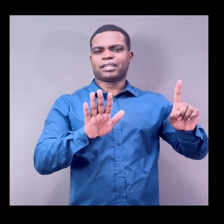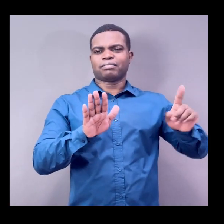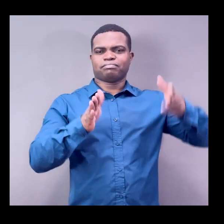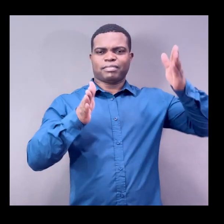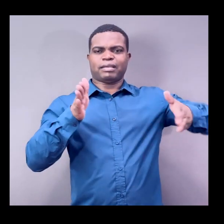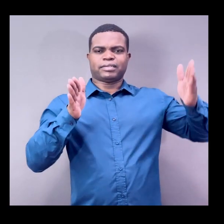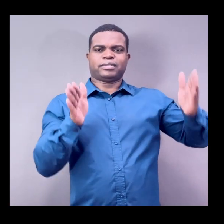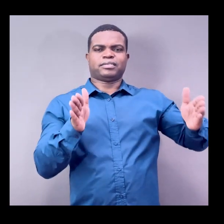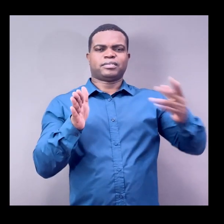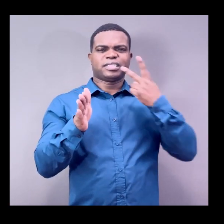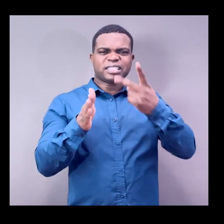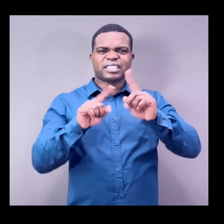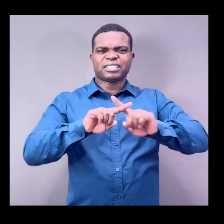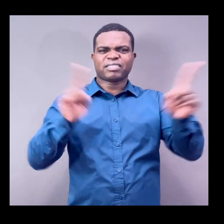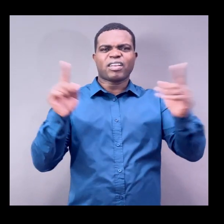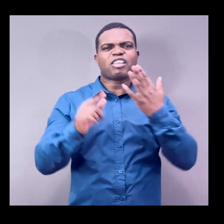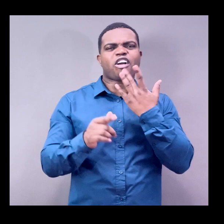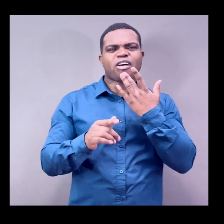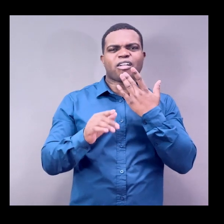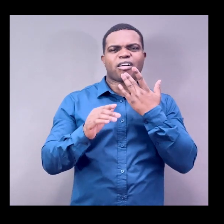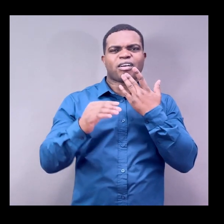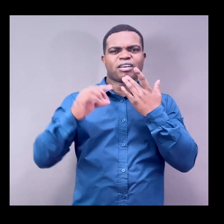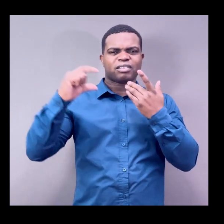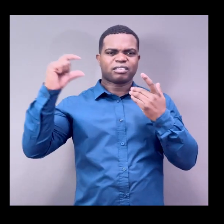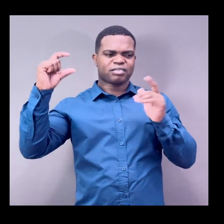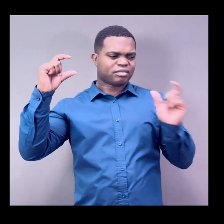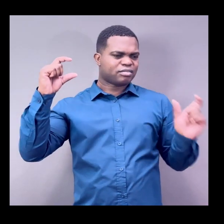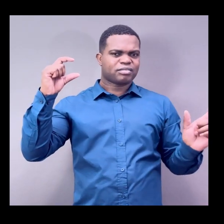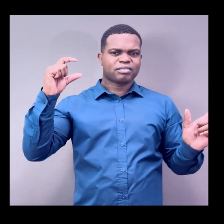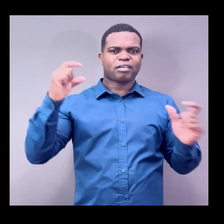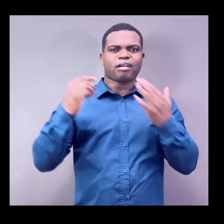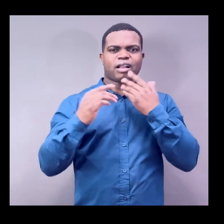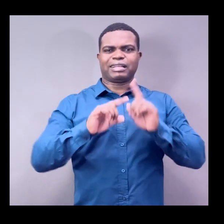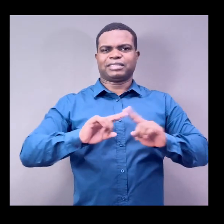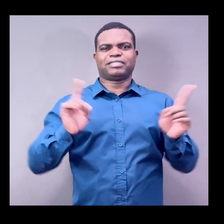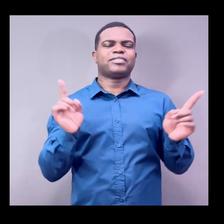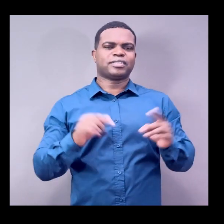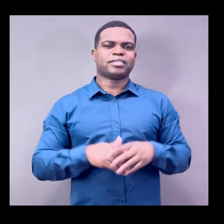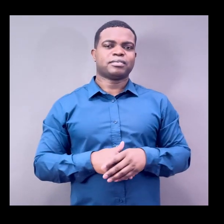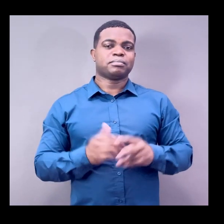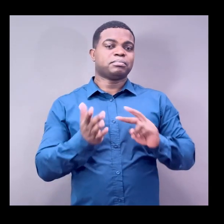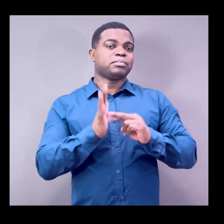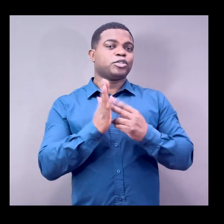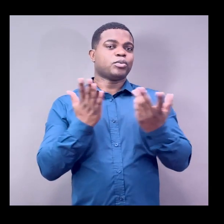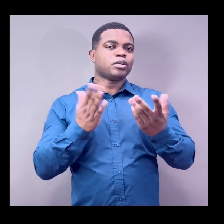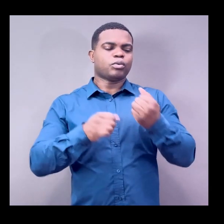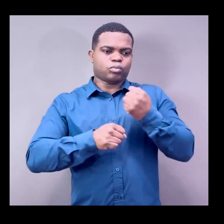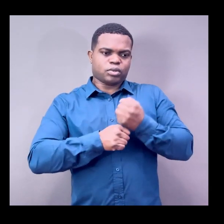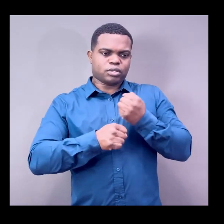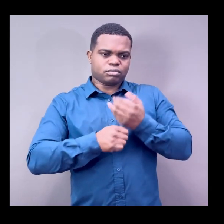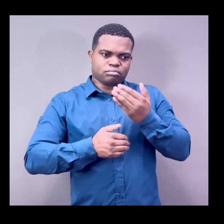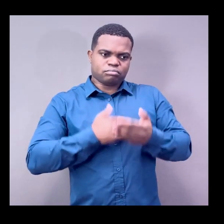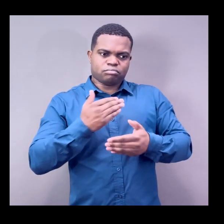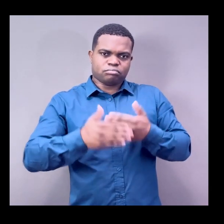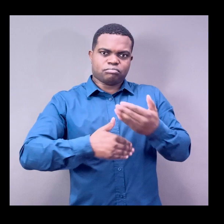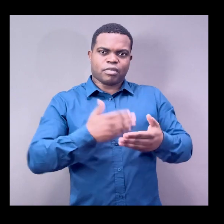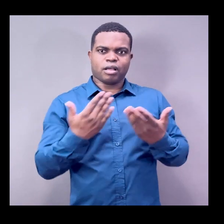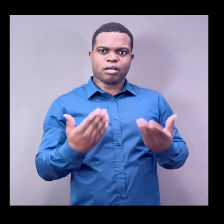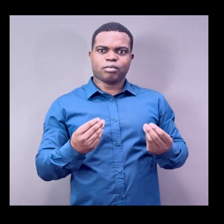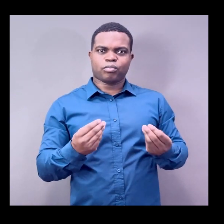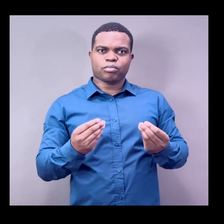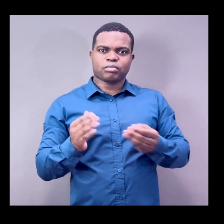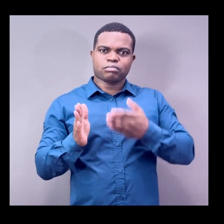So let's look at this color. These different colors means the progress of your work.